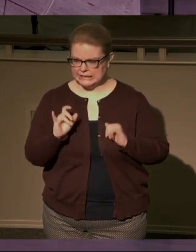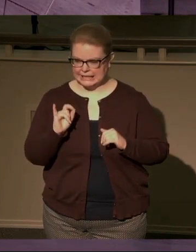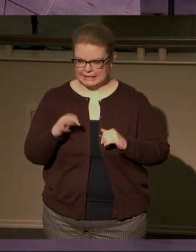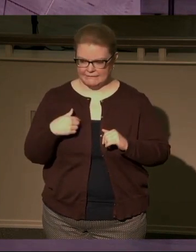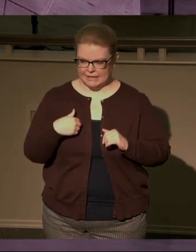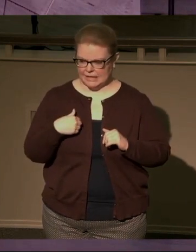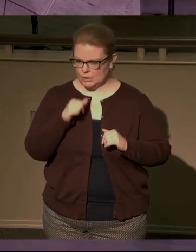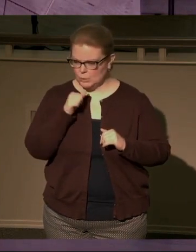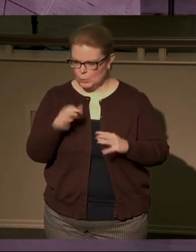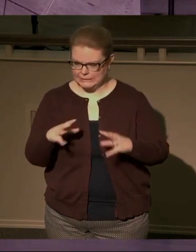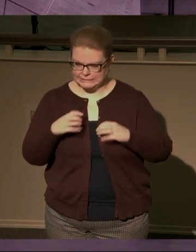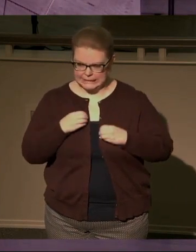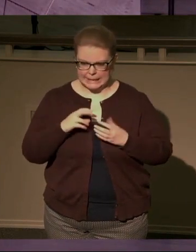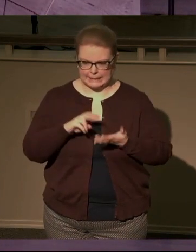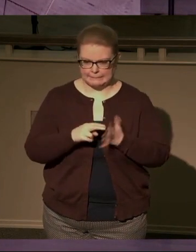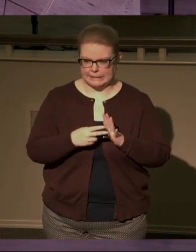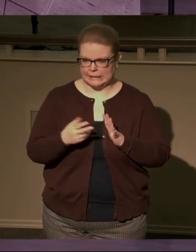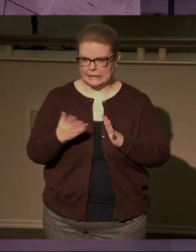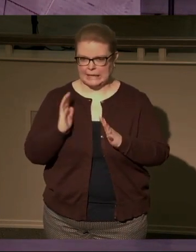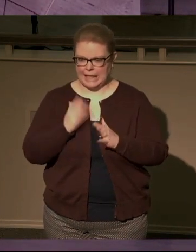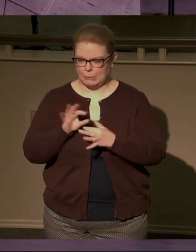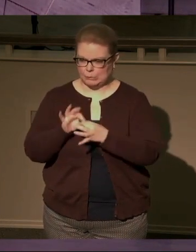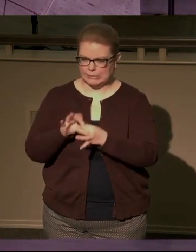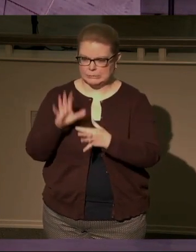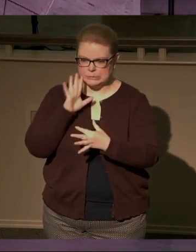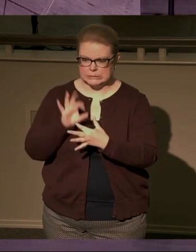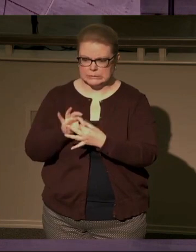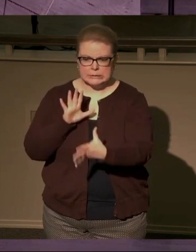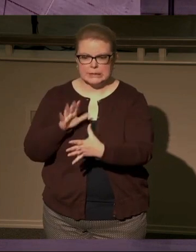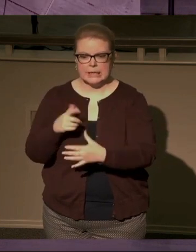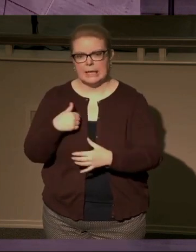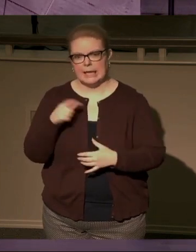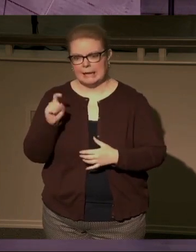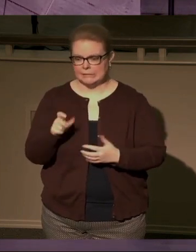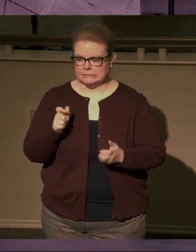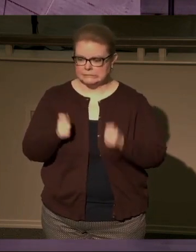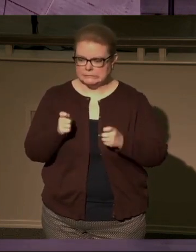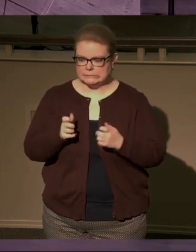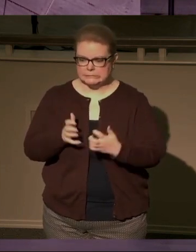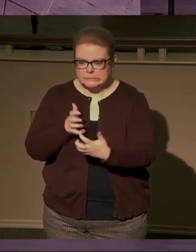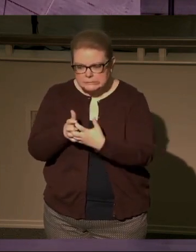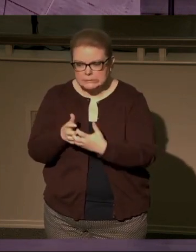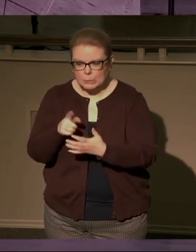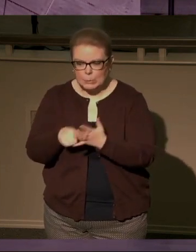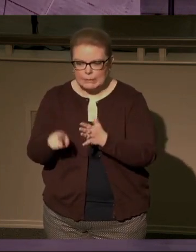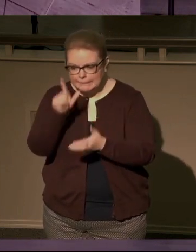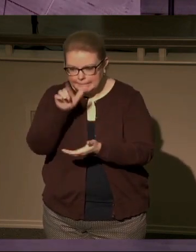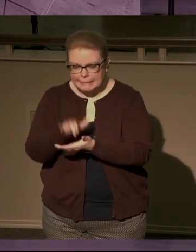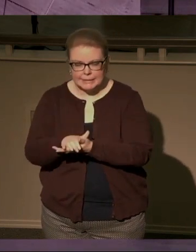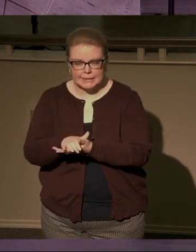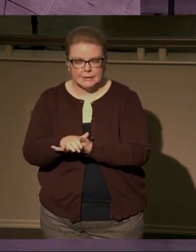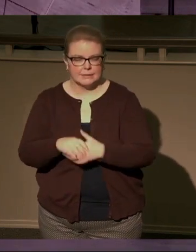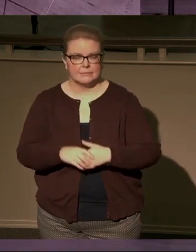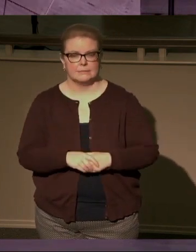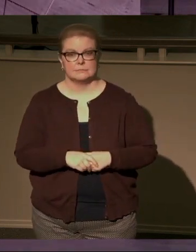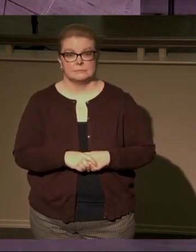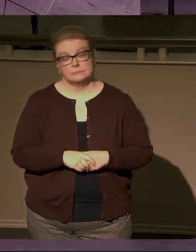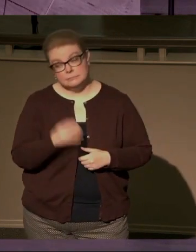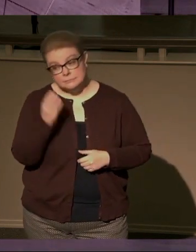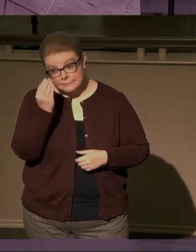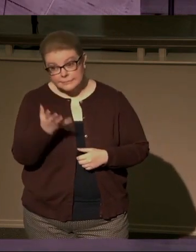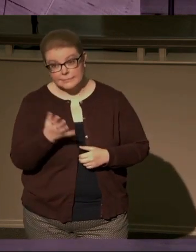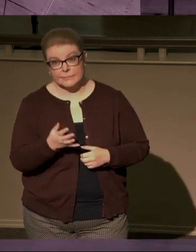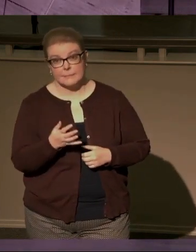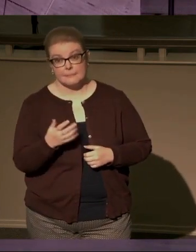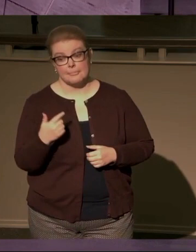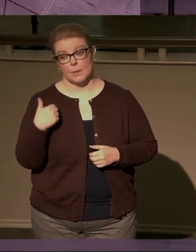kid if they don't conform to the beliefs of their kid. Now, I got to tell you,